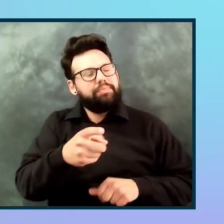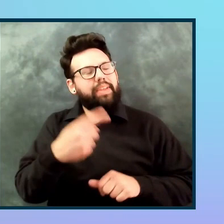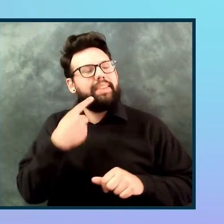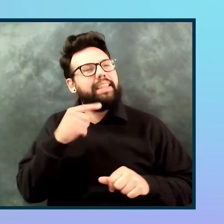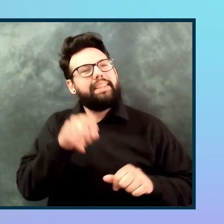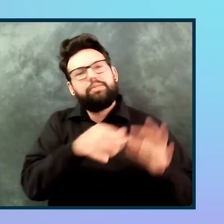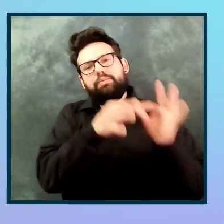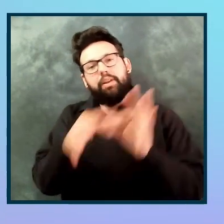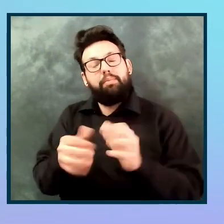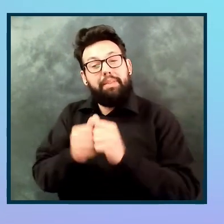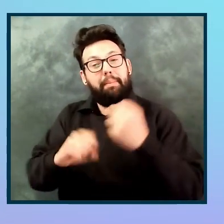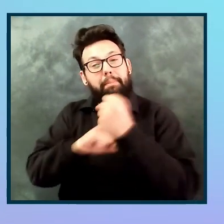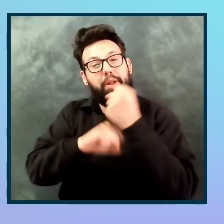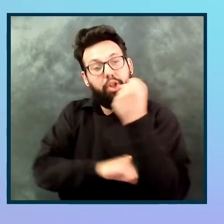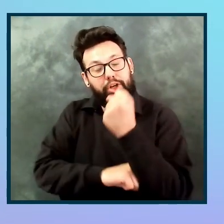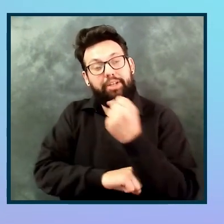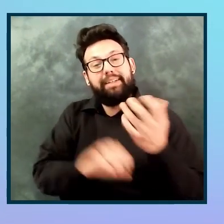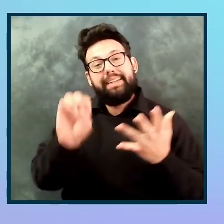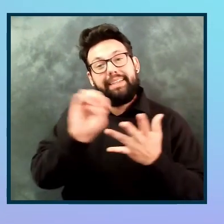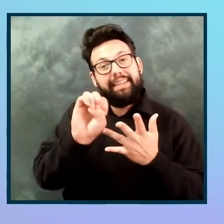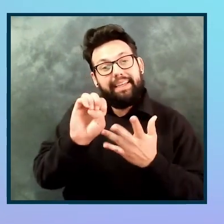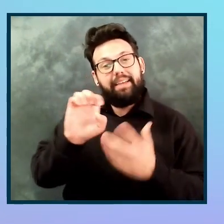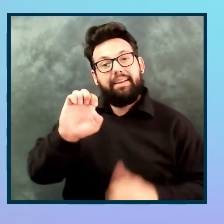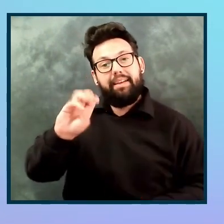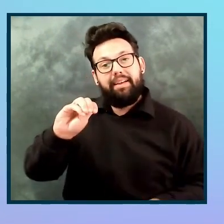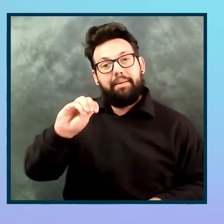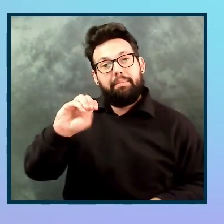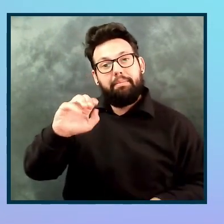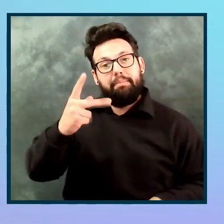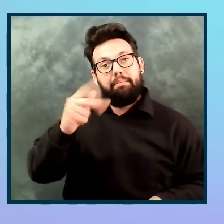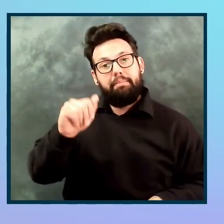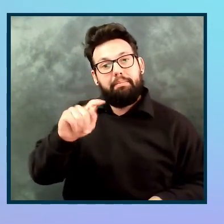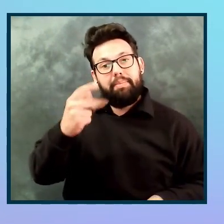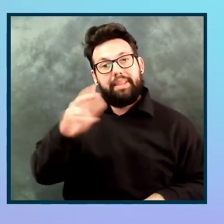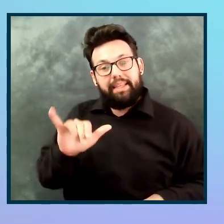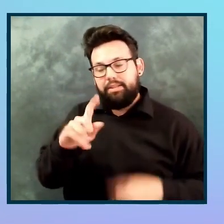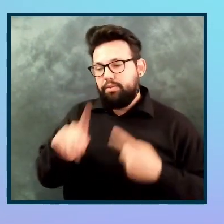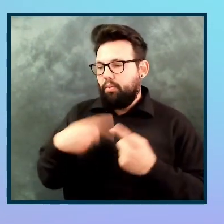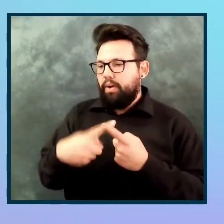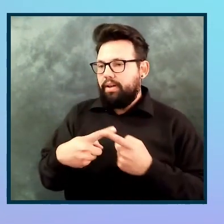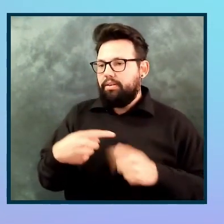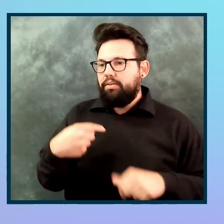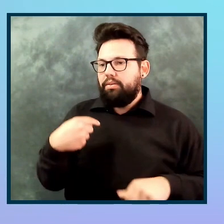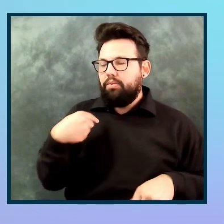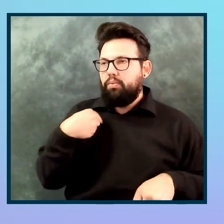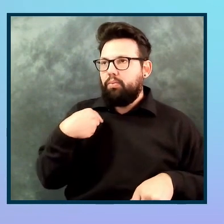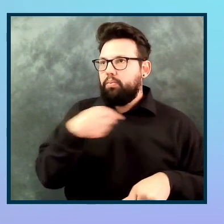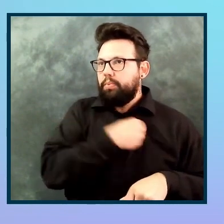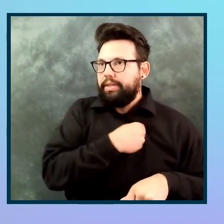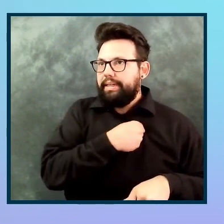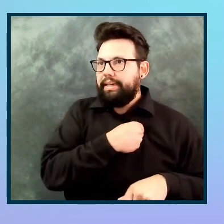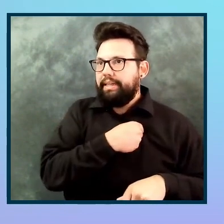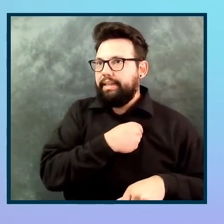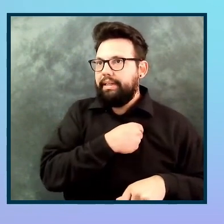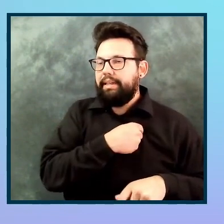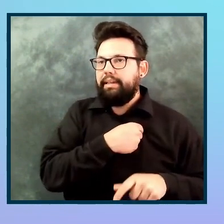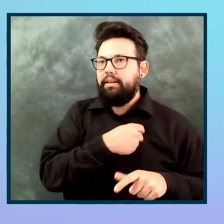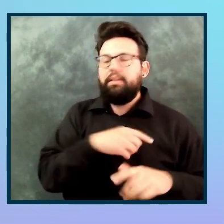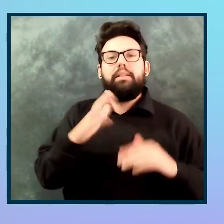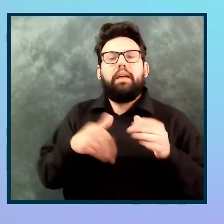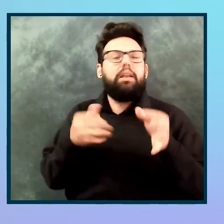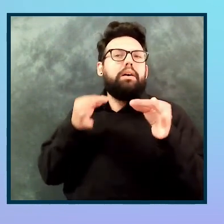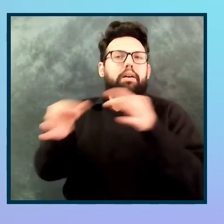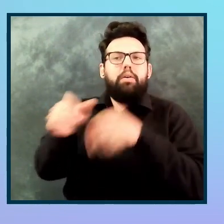bit. What I find has worked well is that when we kind of humanize the efforts, so when we kind of put a face to the work that we're